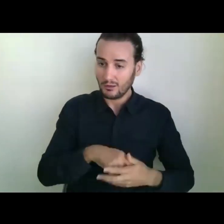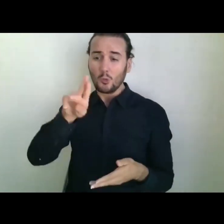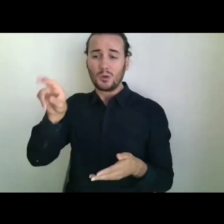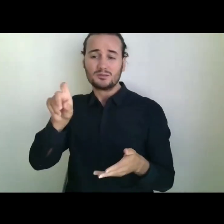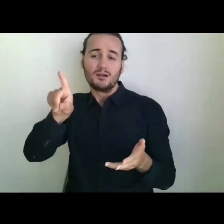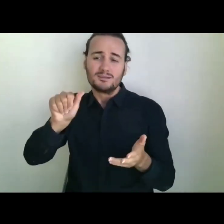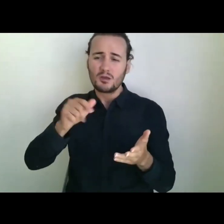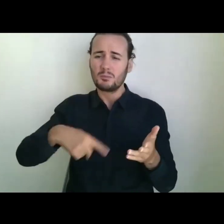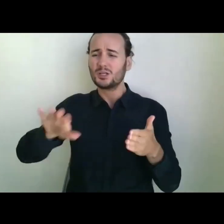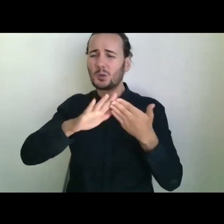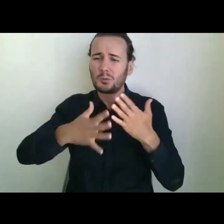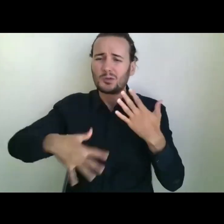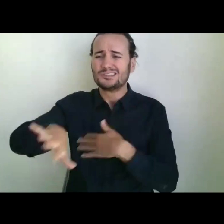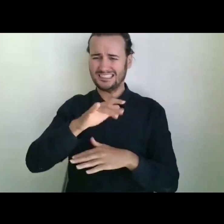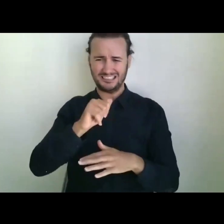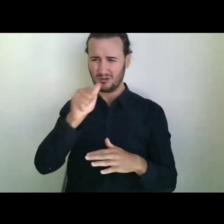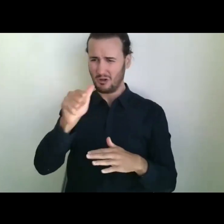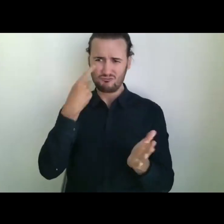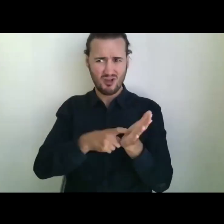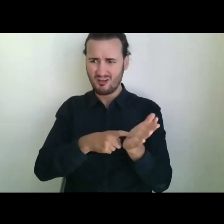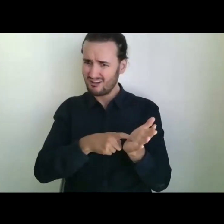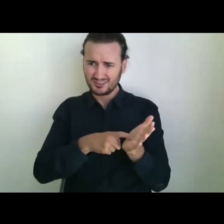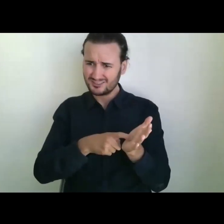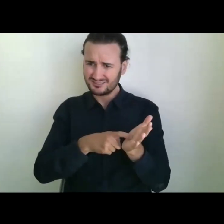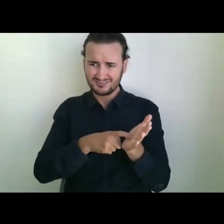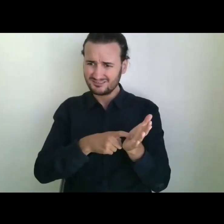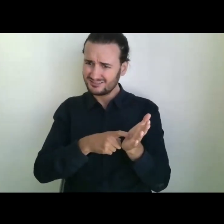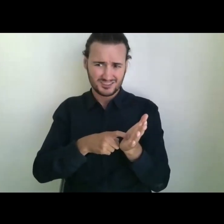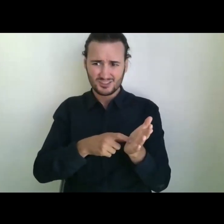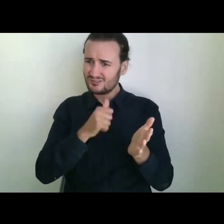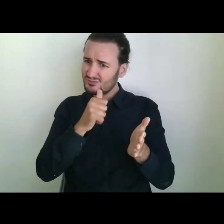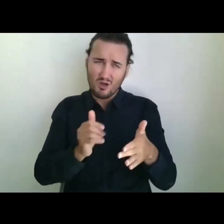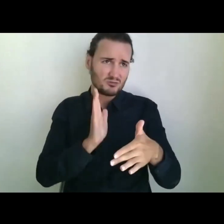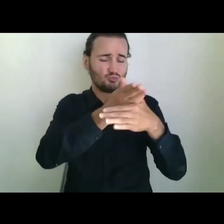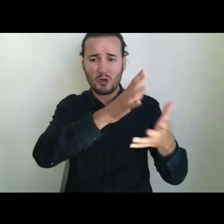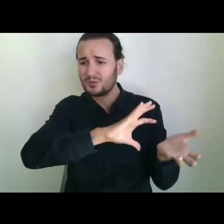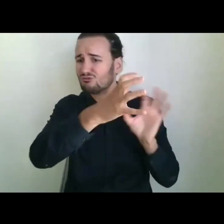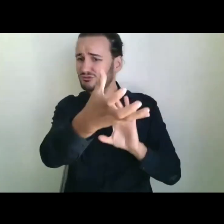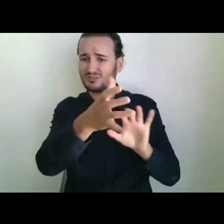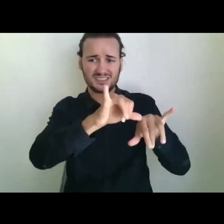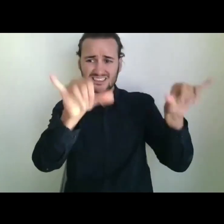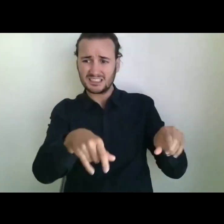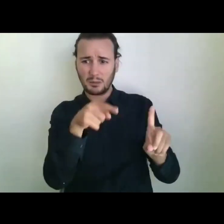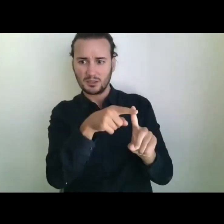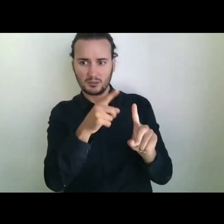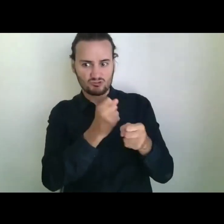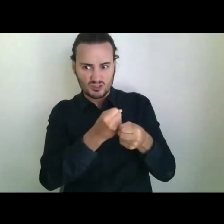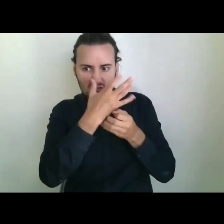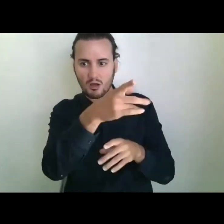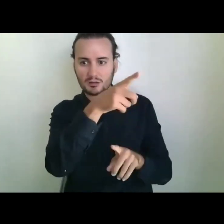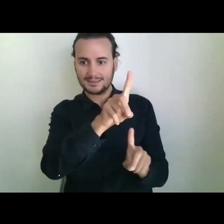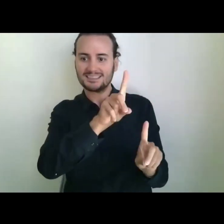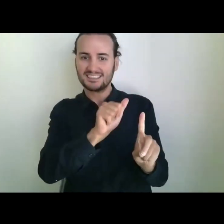community, we fail to acknowledge or disrupt violent systems that cause and produce disability. That